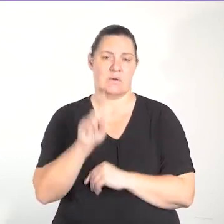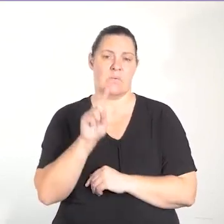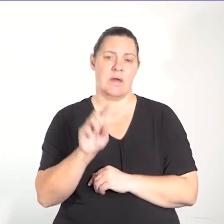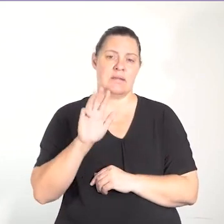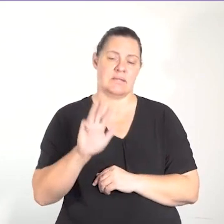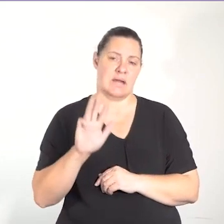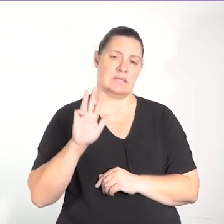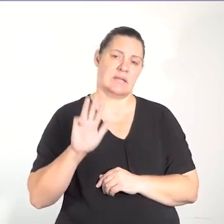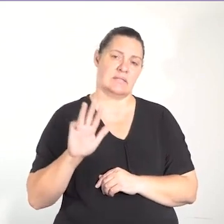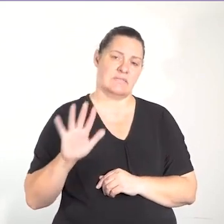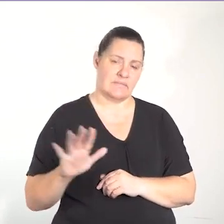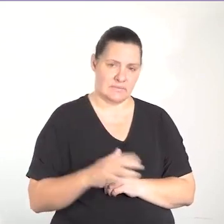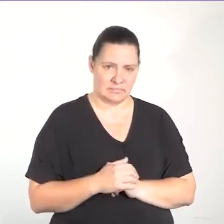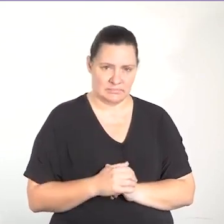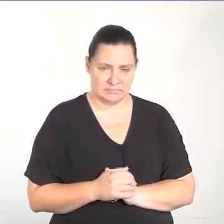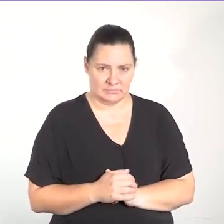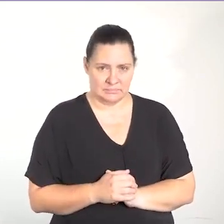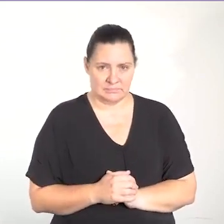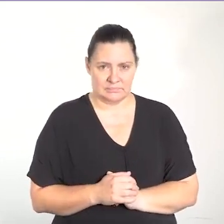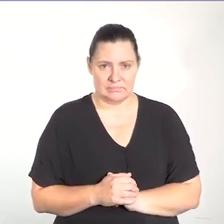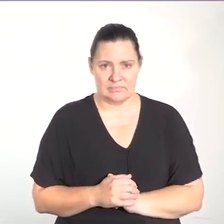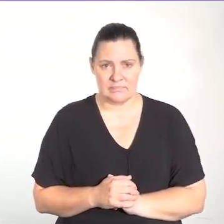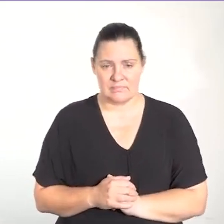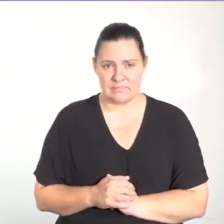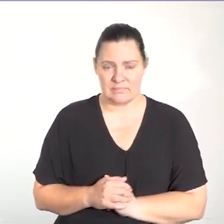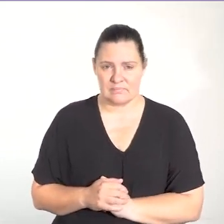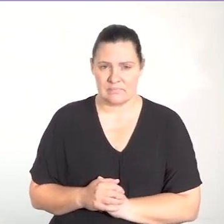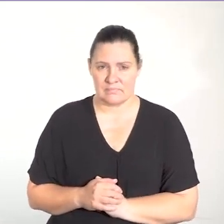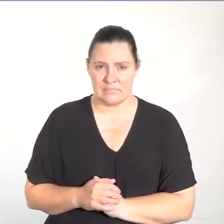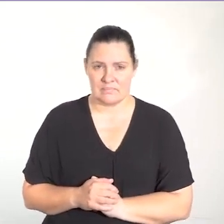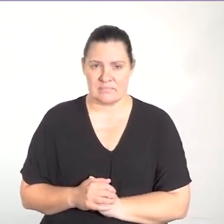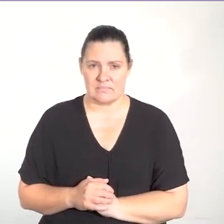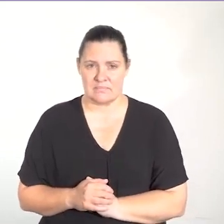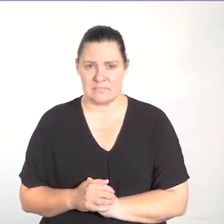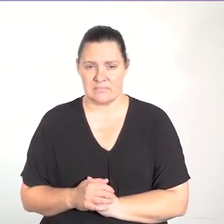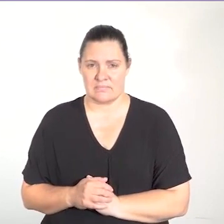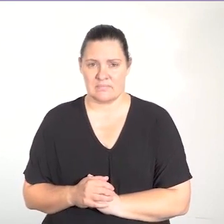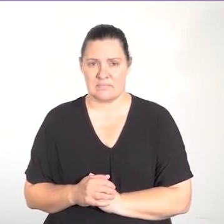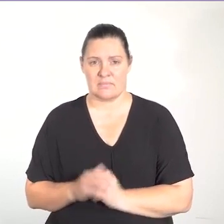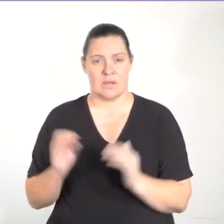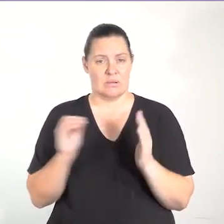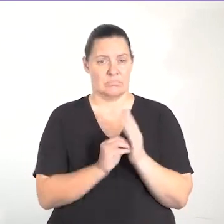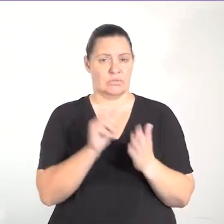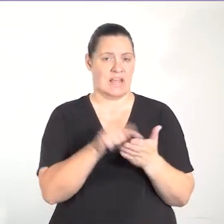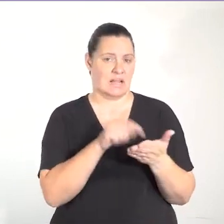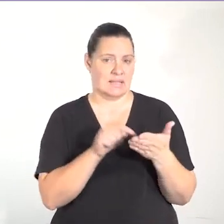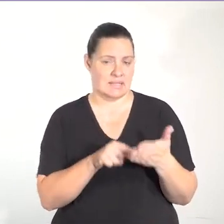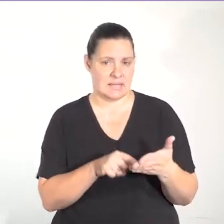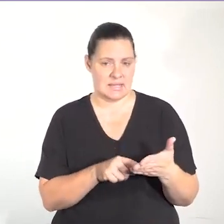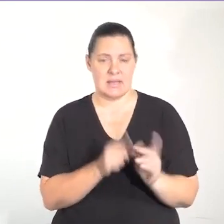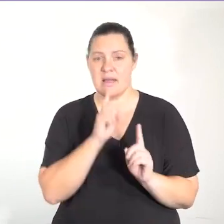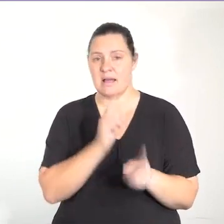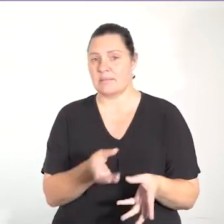to divide that by 19 rands and 95 cents. You punch that into your